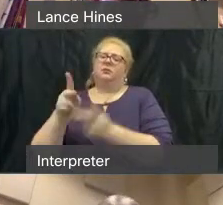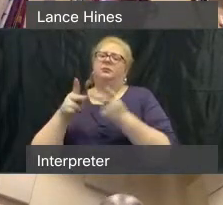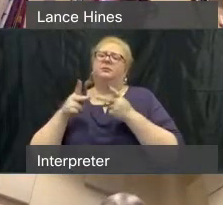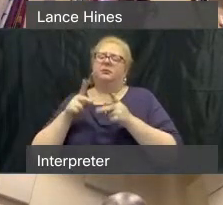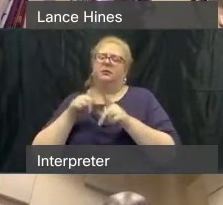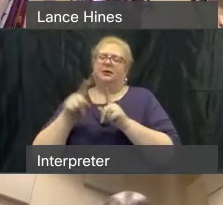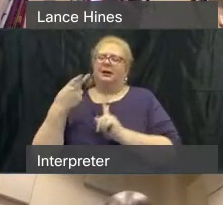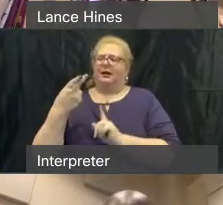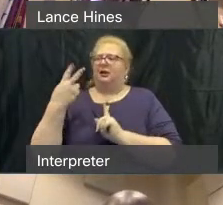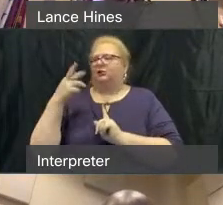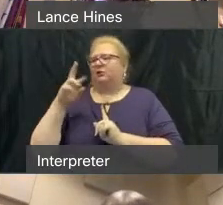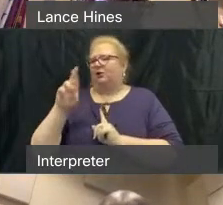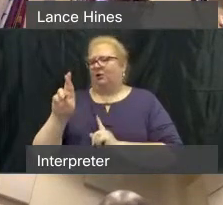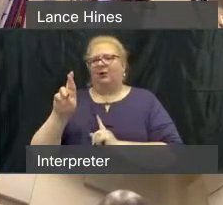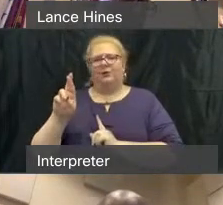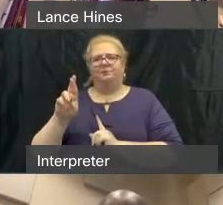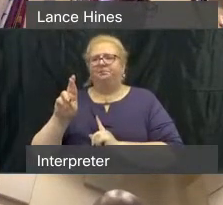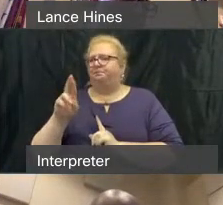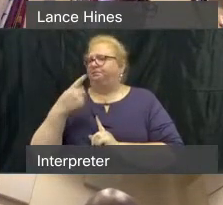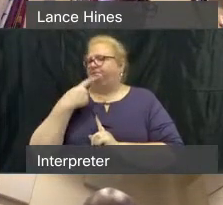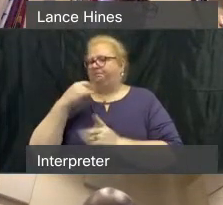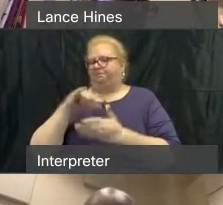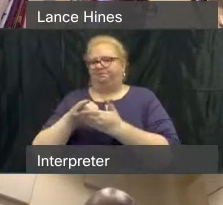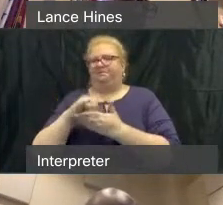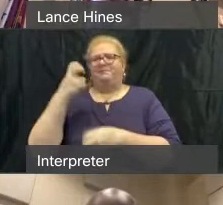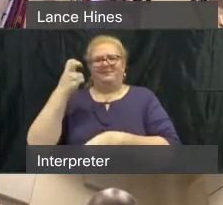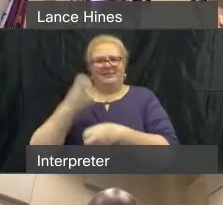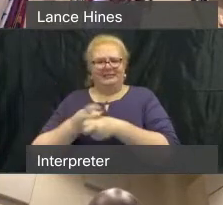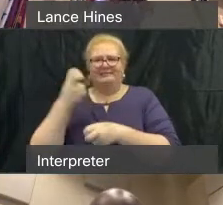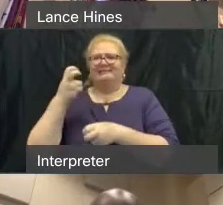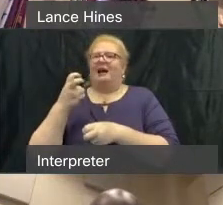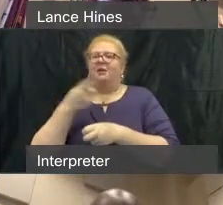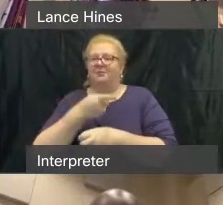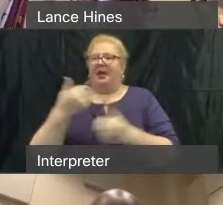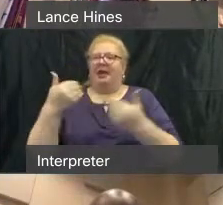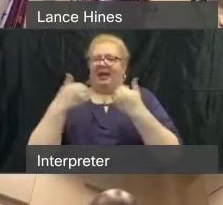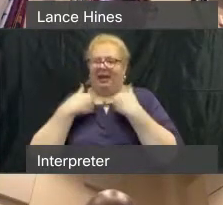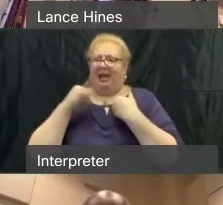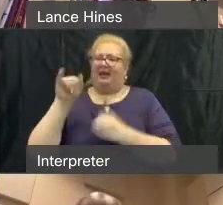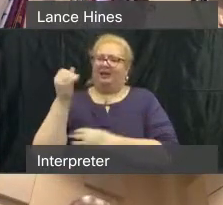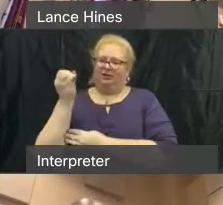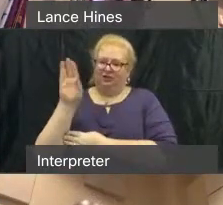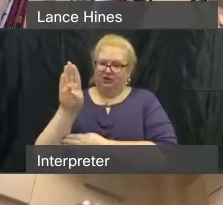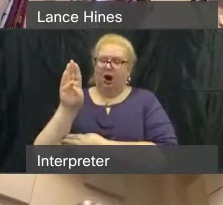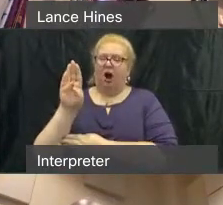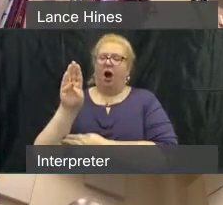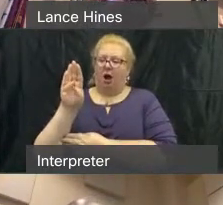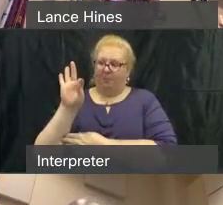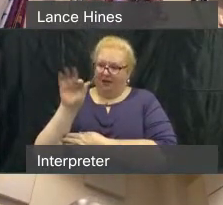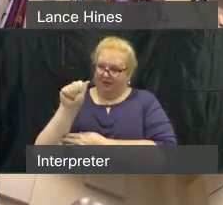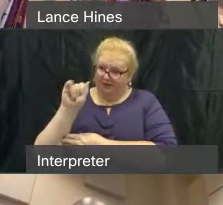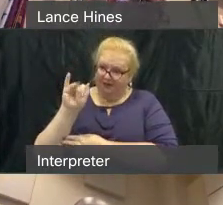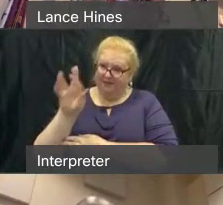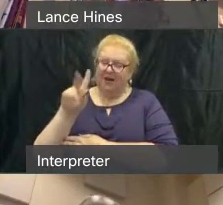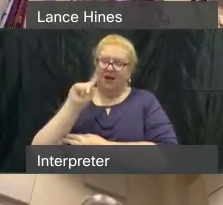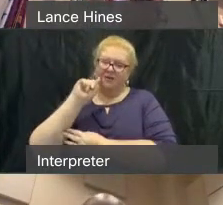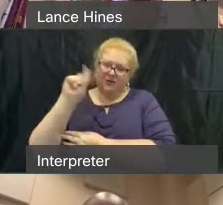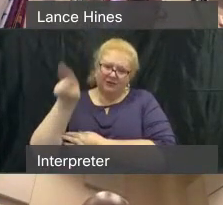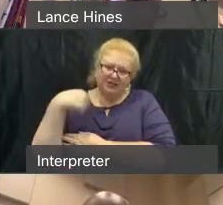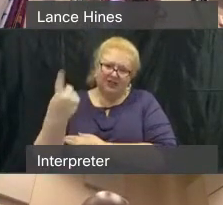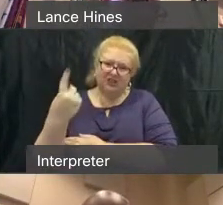such a tough position, they even had a special job fair just for animal services. How